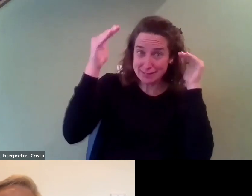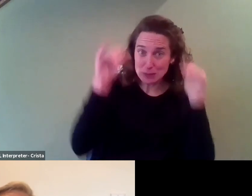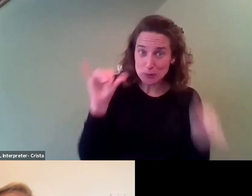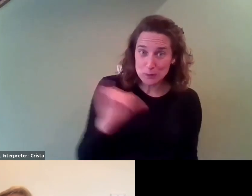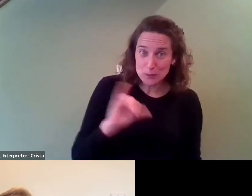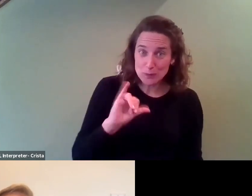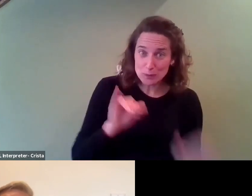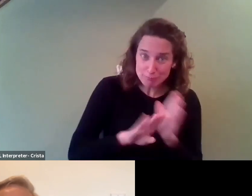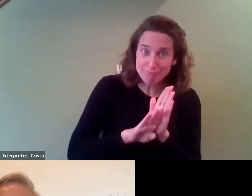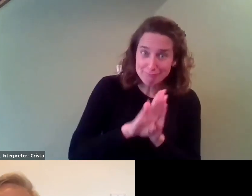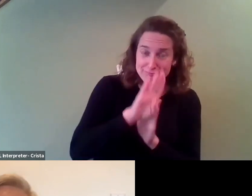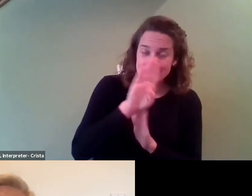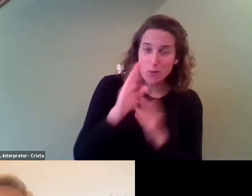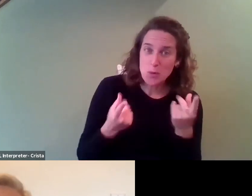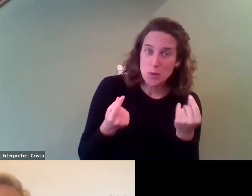months? Right.